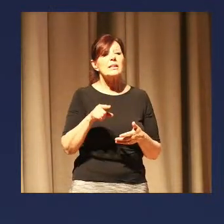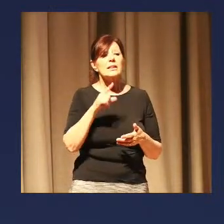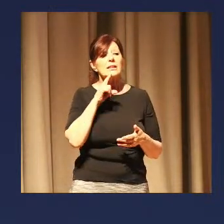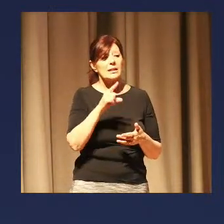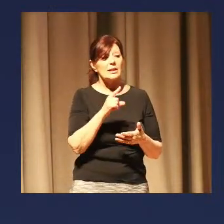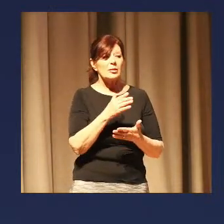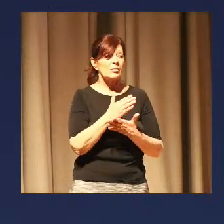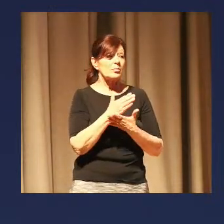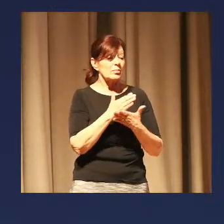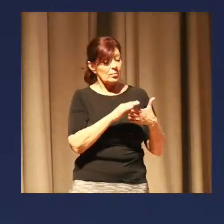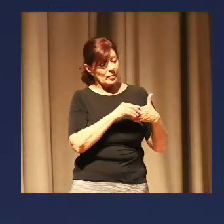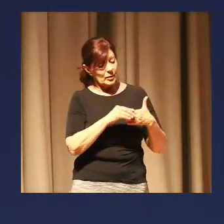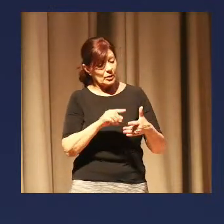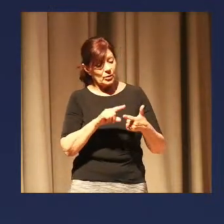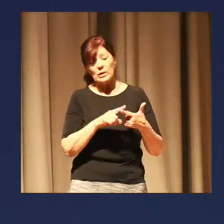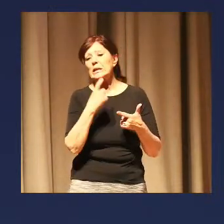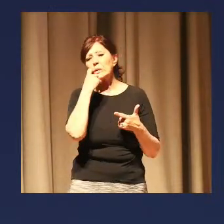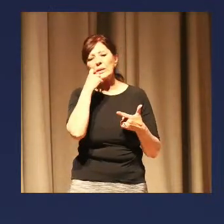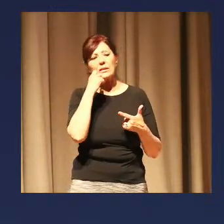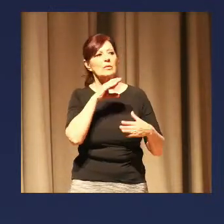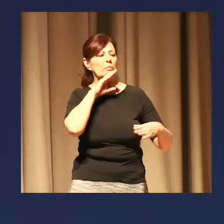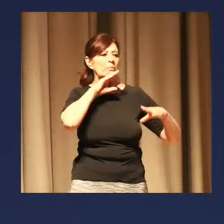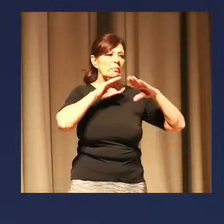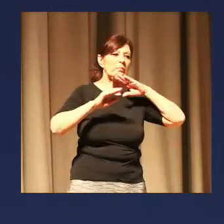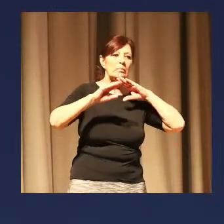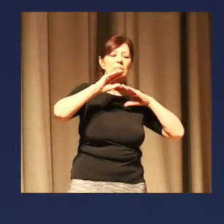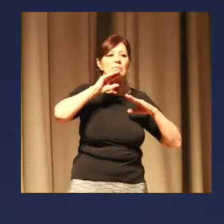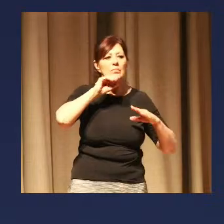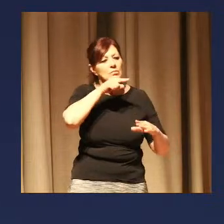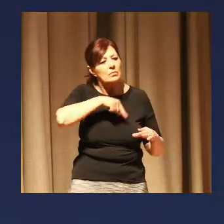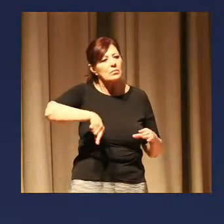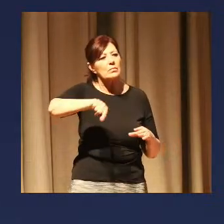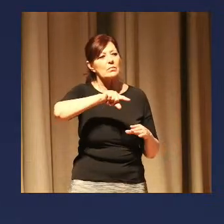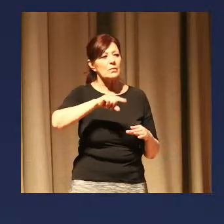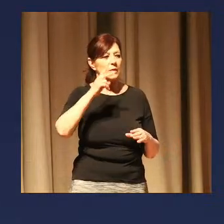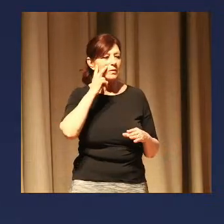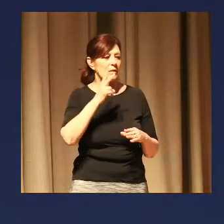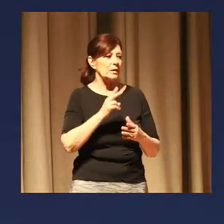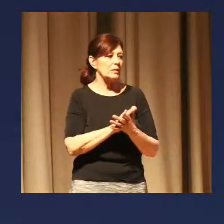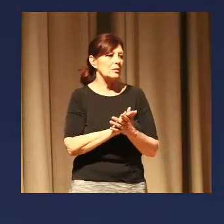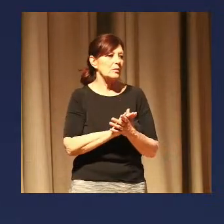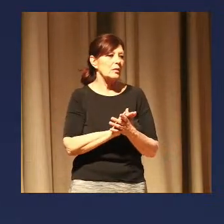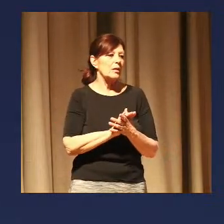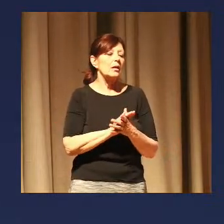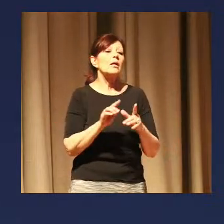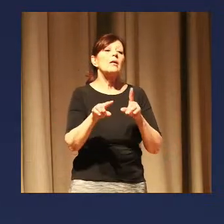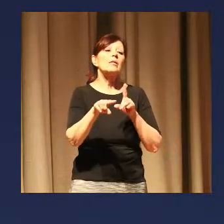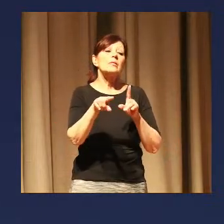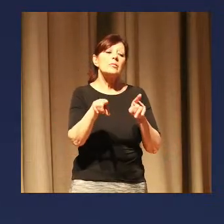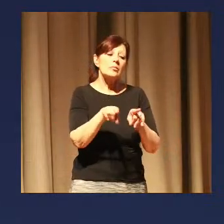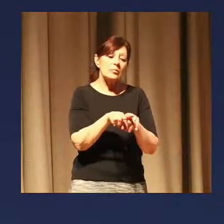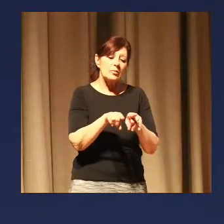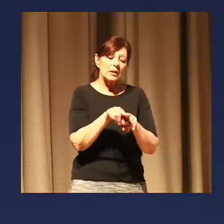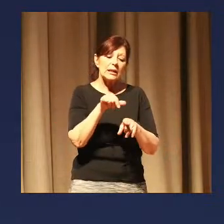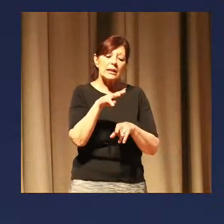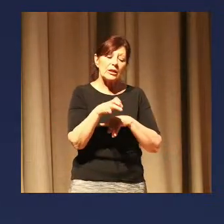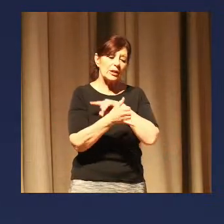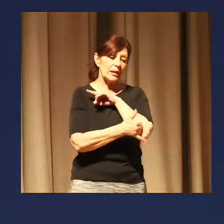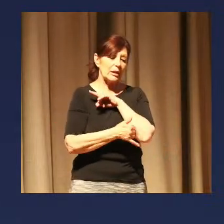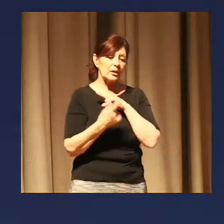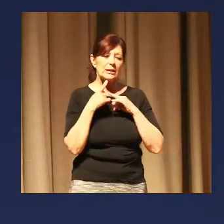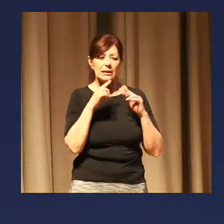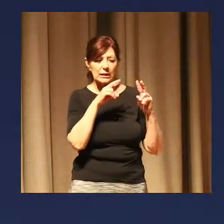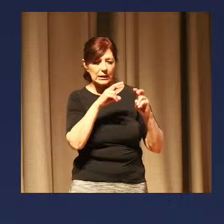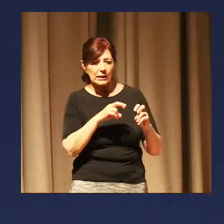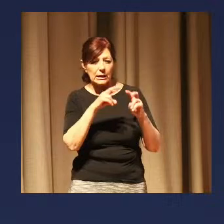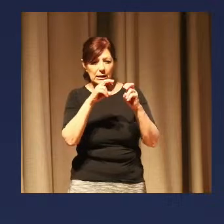partially led to the recent homeowner frustrations we have witnessed across the county. Additionally, Erie County has more assessing